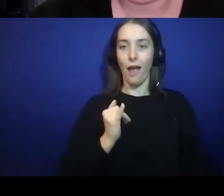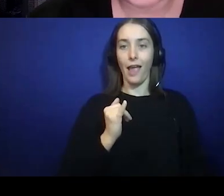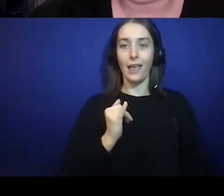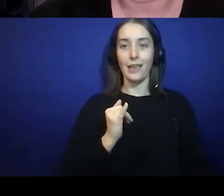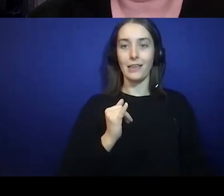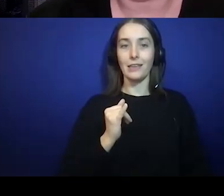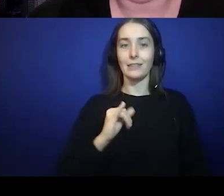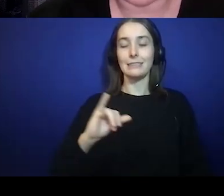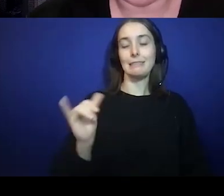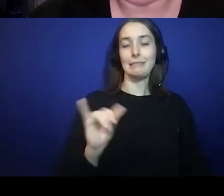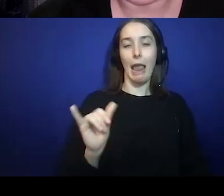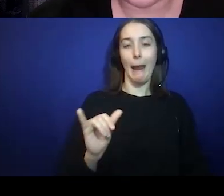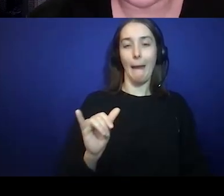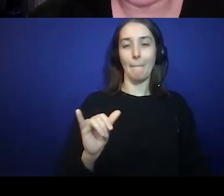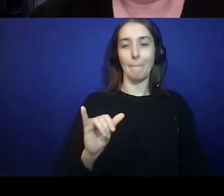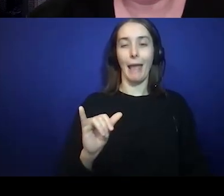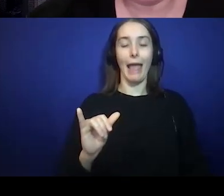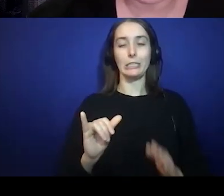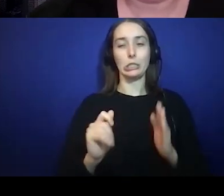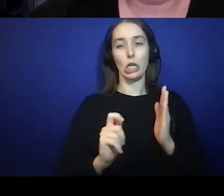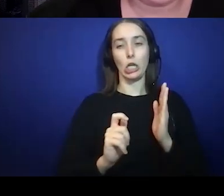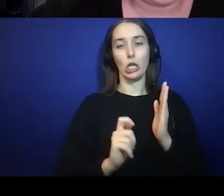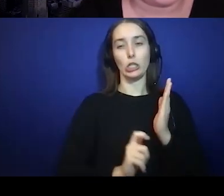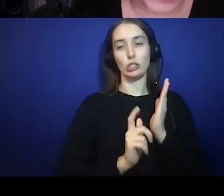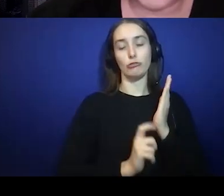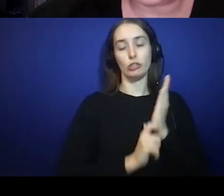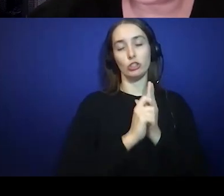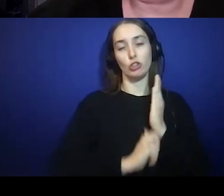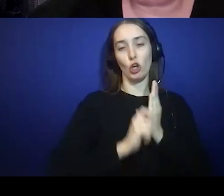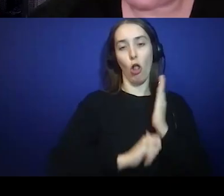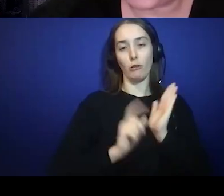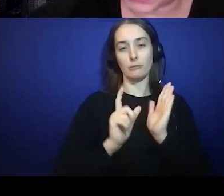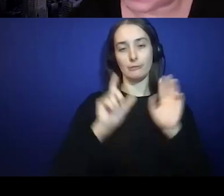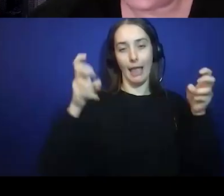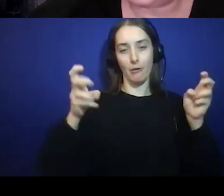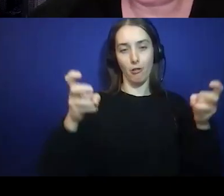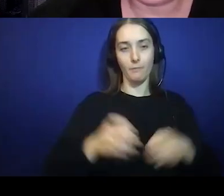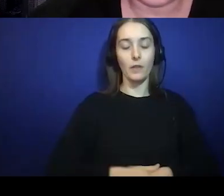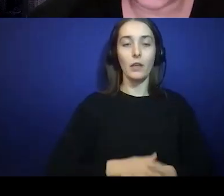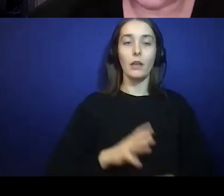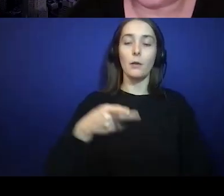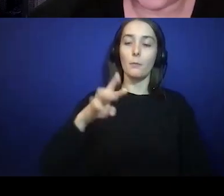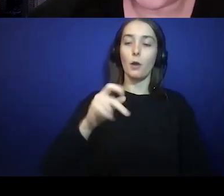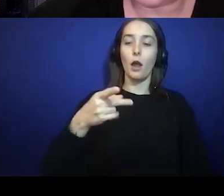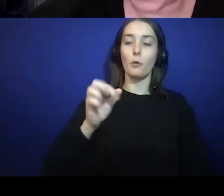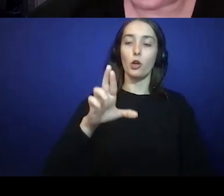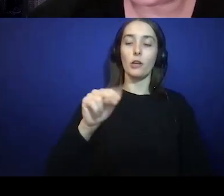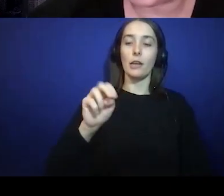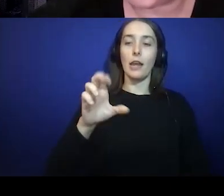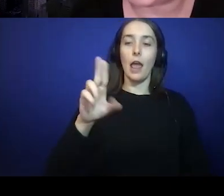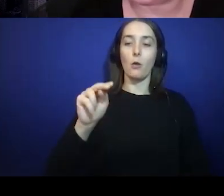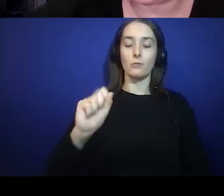same space as the journal title. You capitalize proper nouns, so you use the same rules